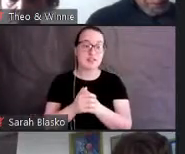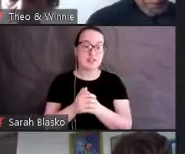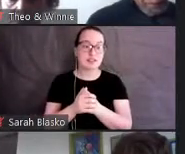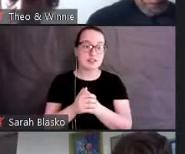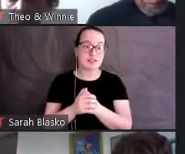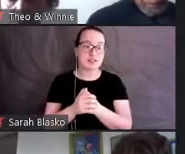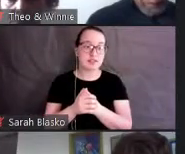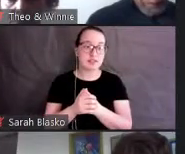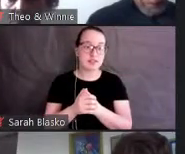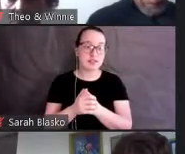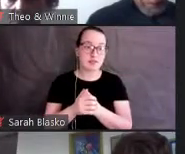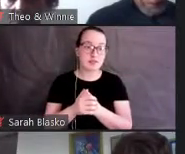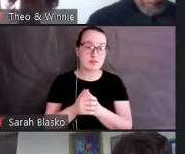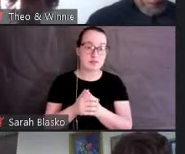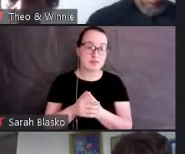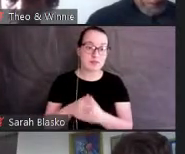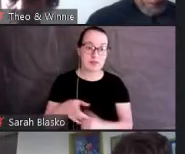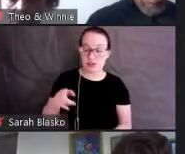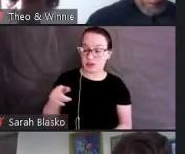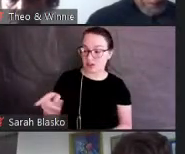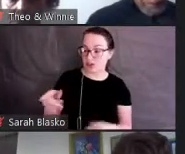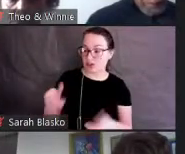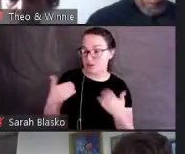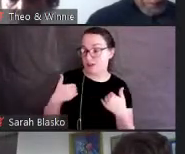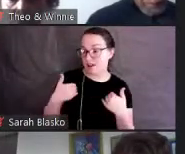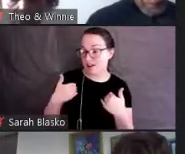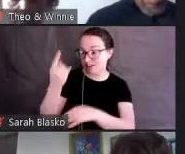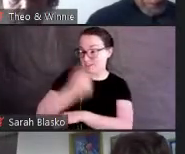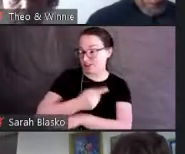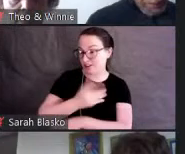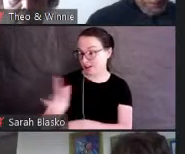you had your day, you had your moment, but you're not